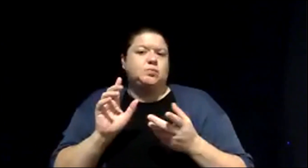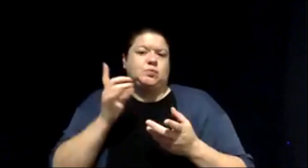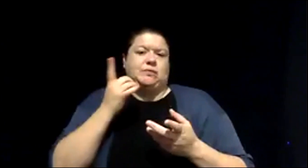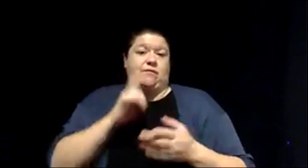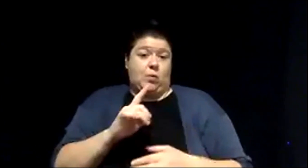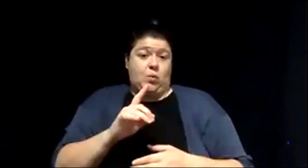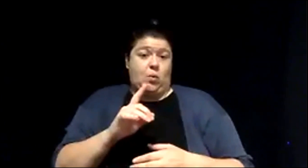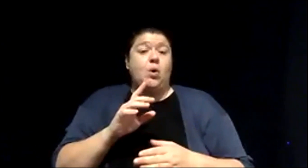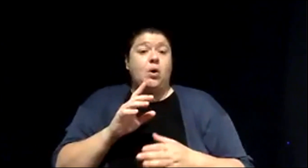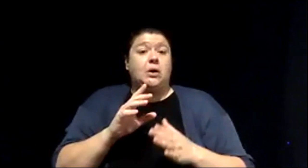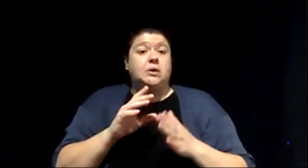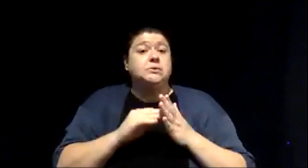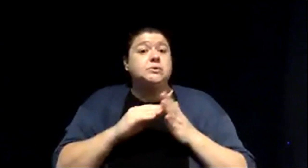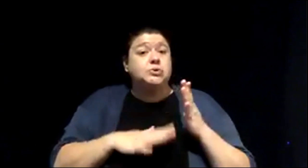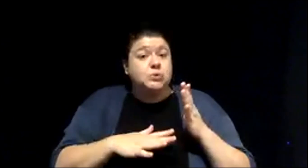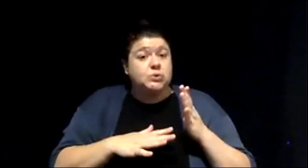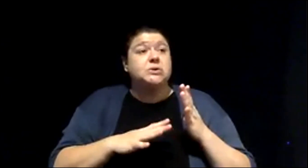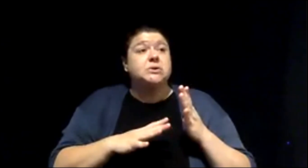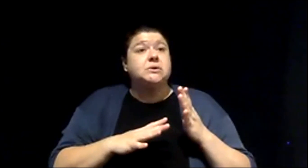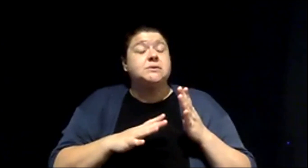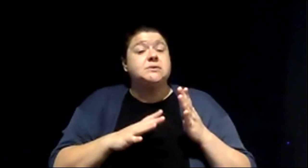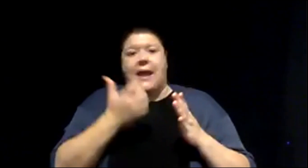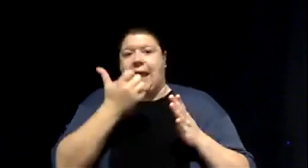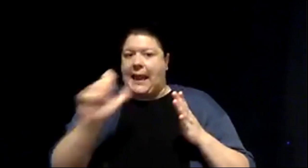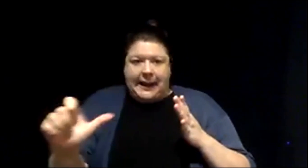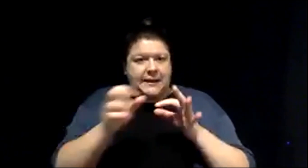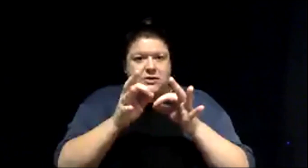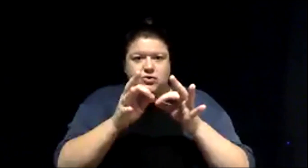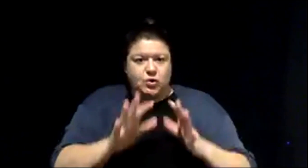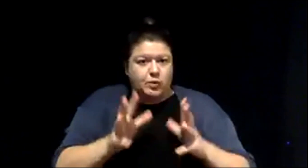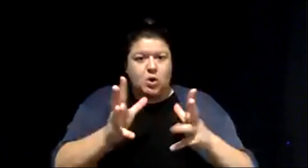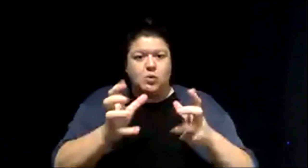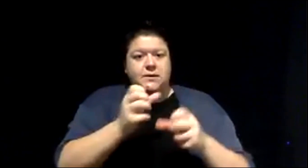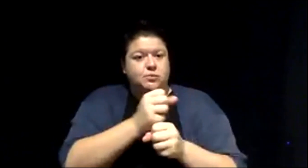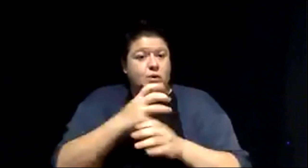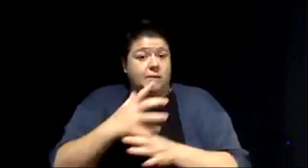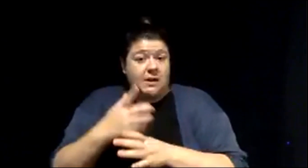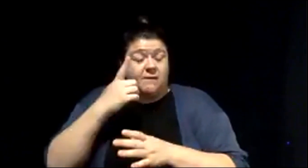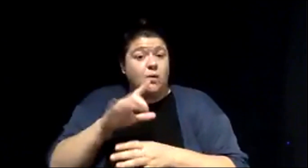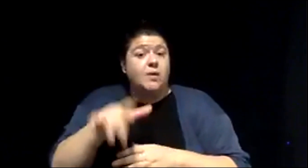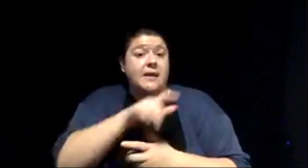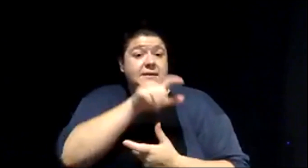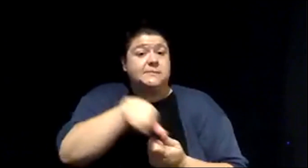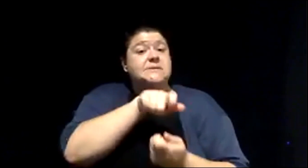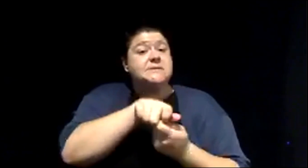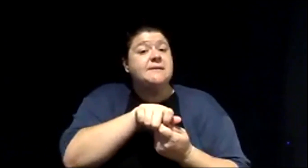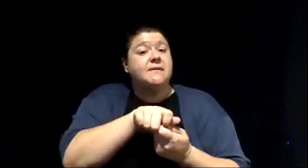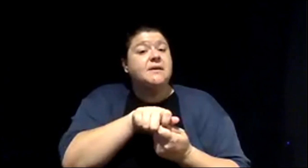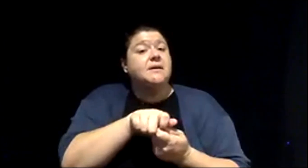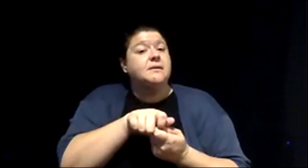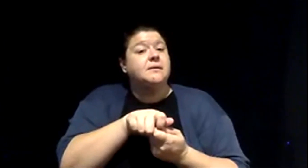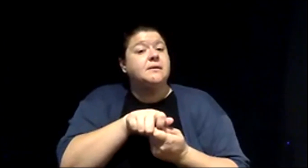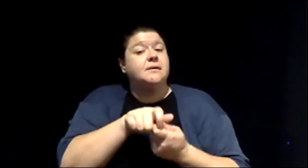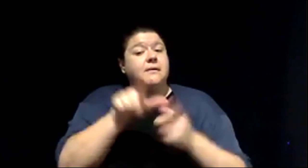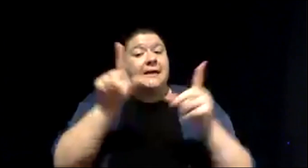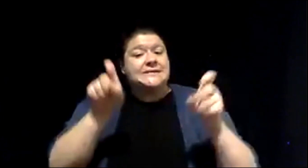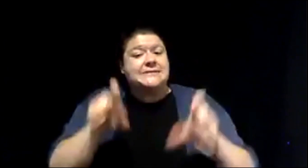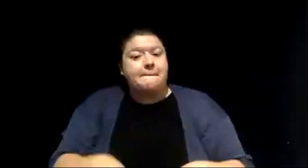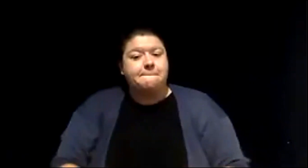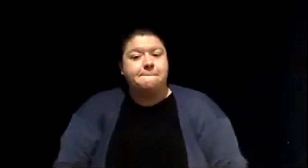students, to anyone who is an interpreter and wants to prepare for that class or